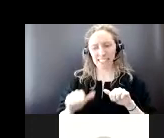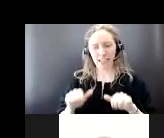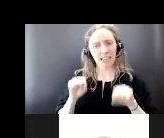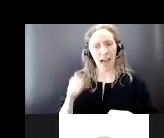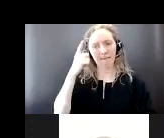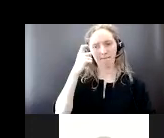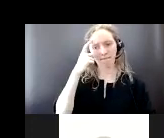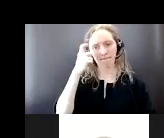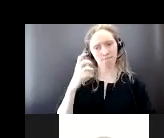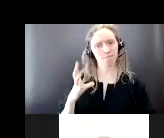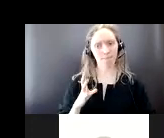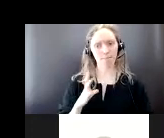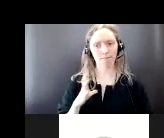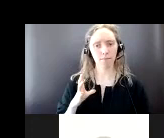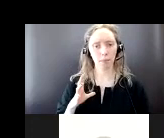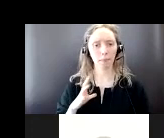aware that